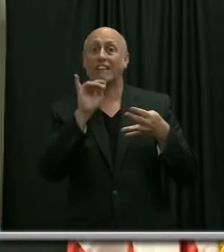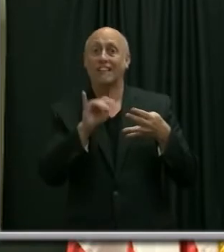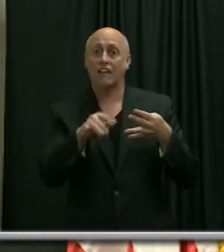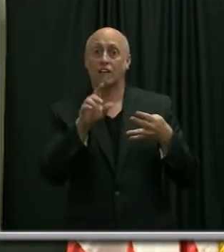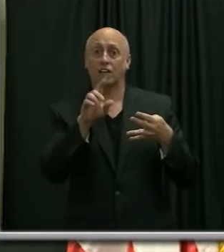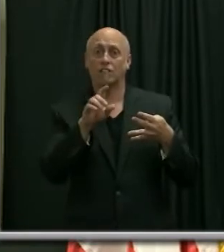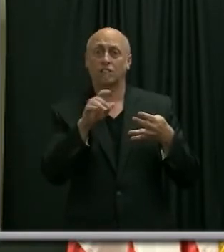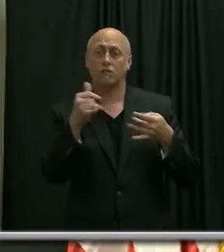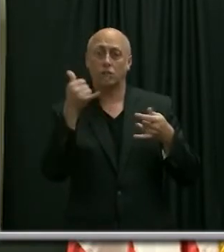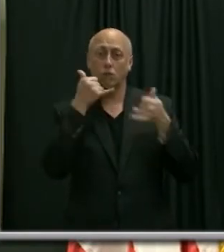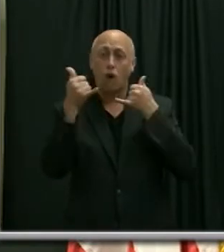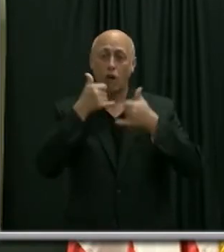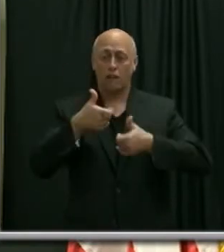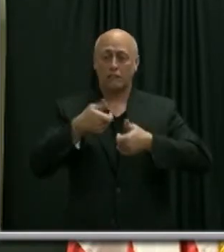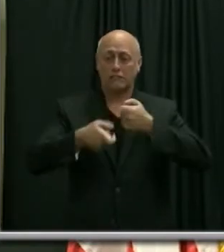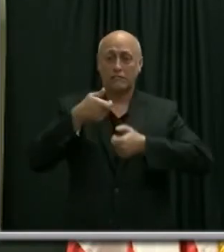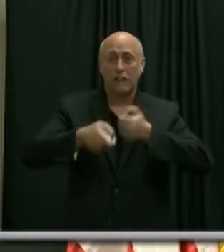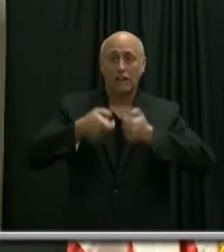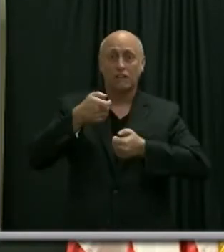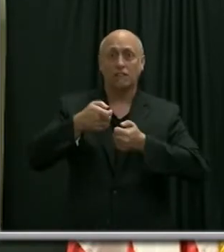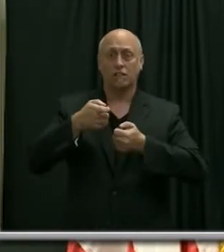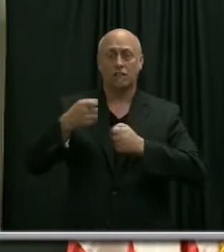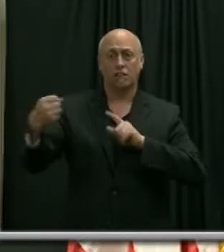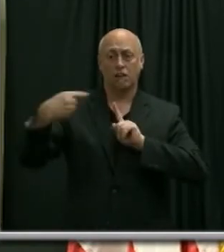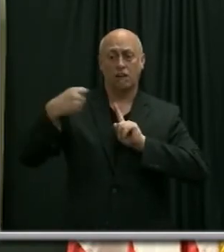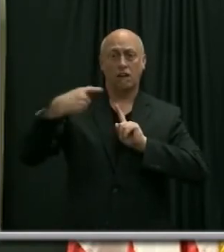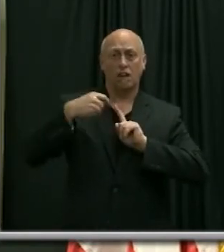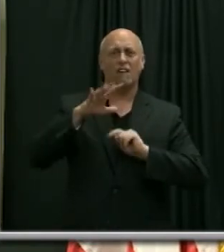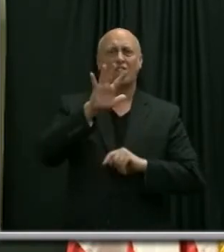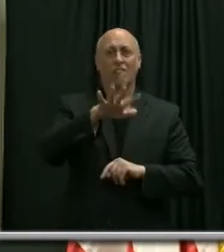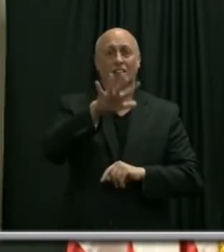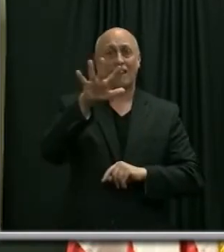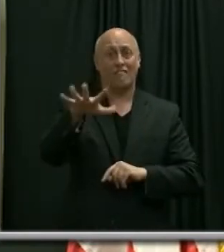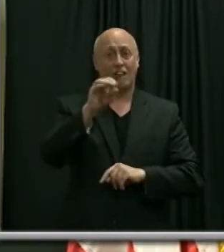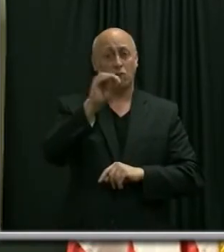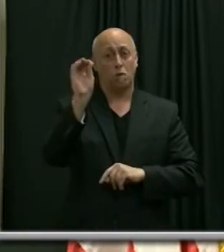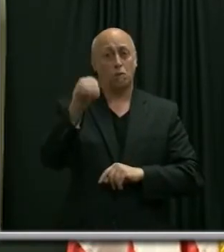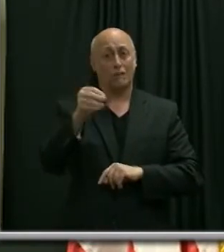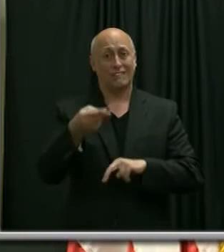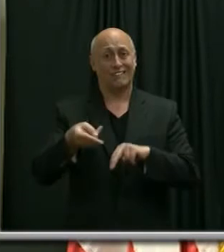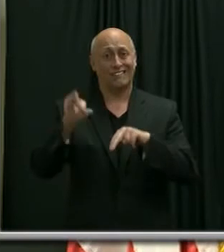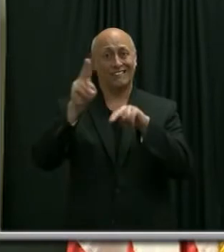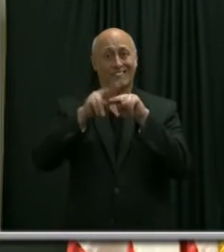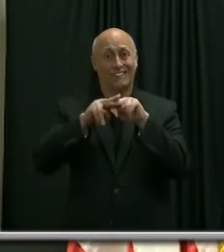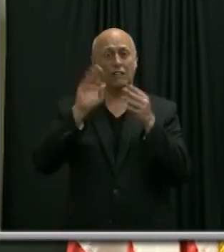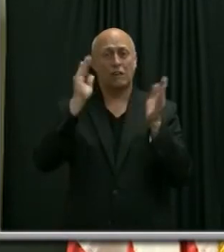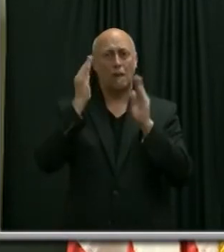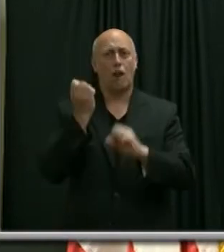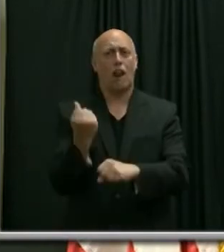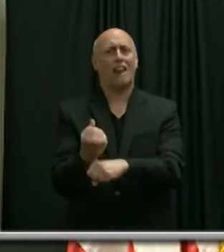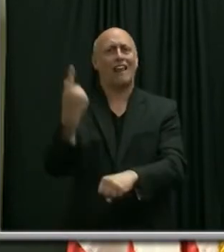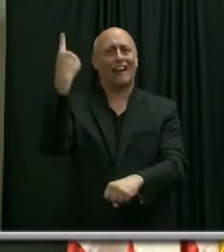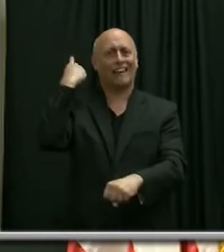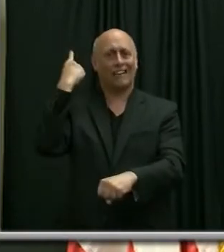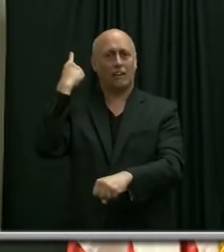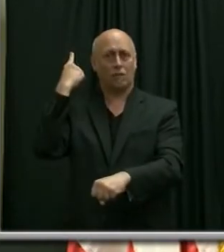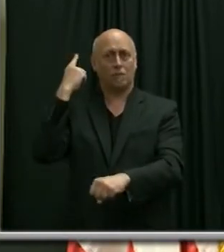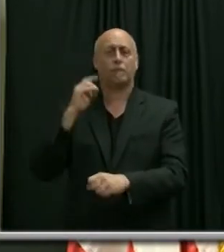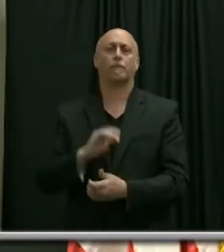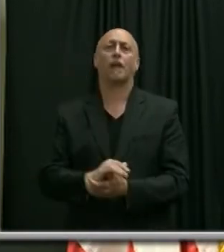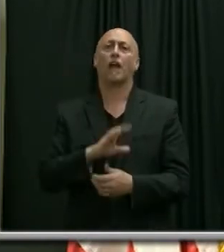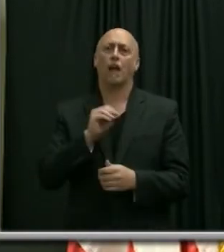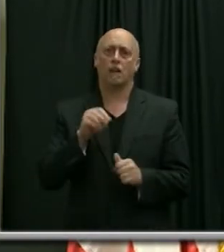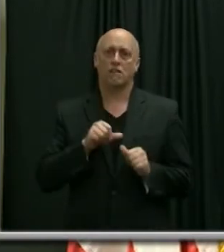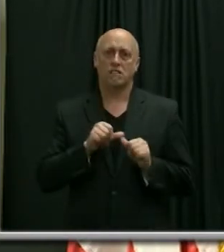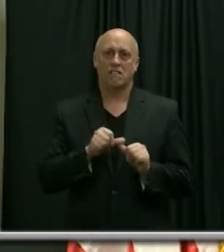our calls to our texts and our hotlines were up 55% from the same time last year, and they have continued